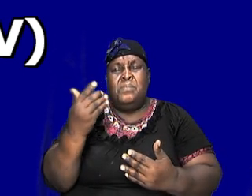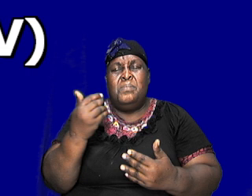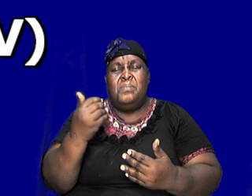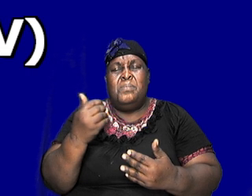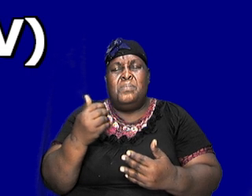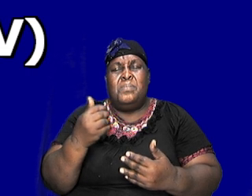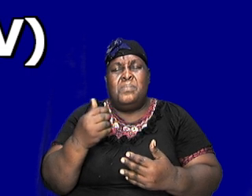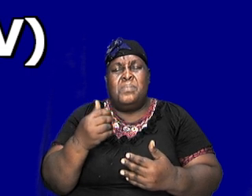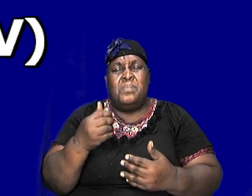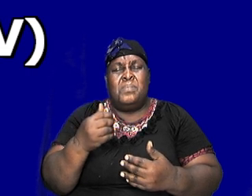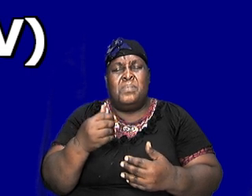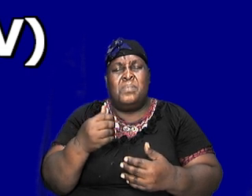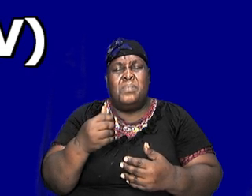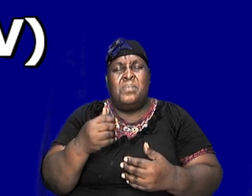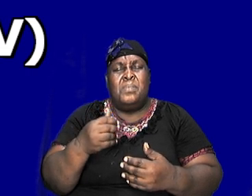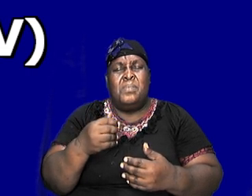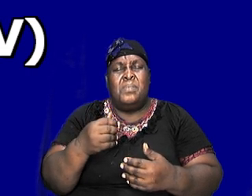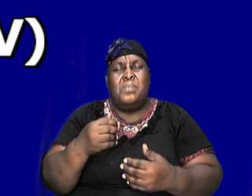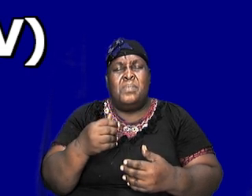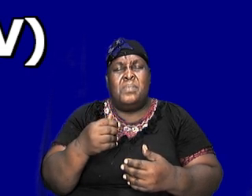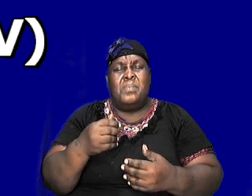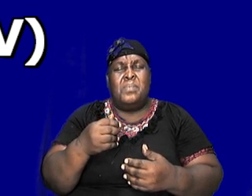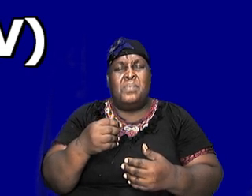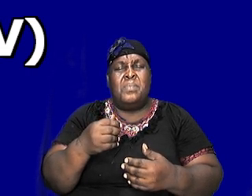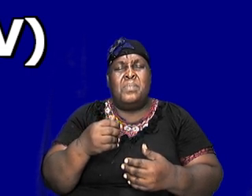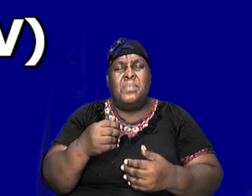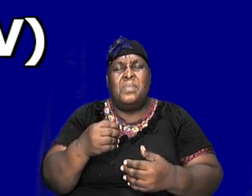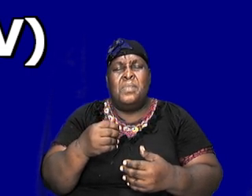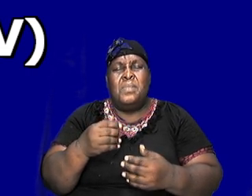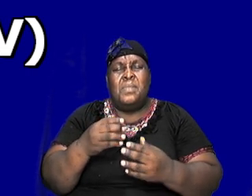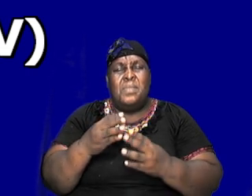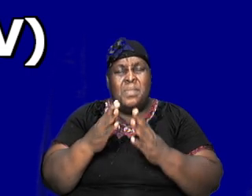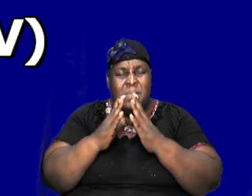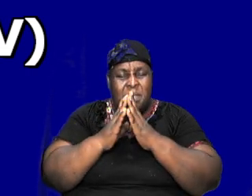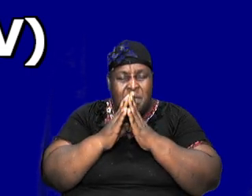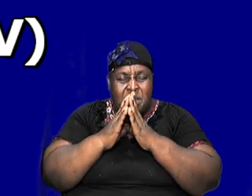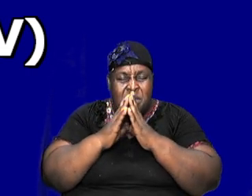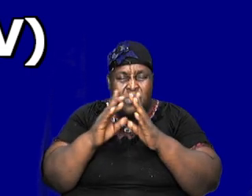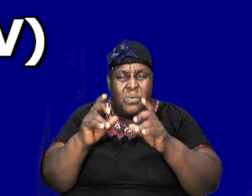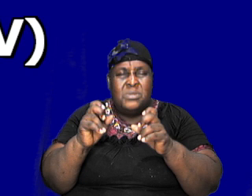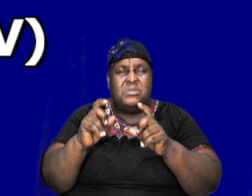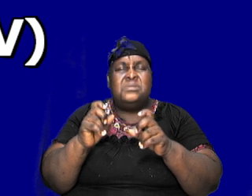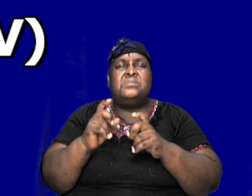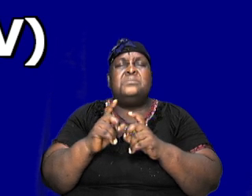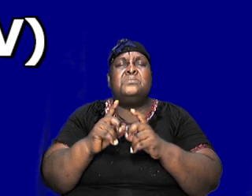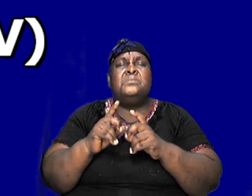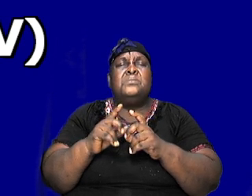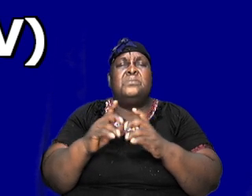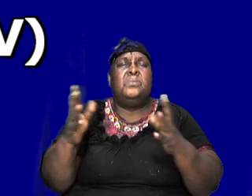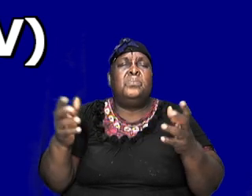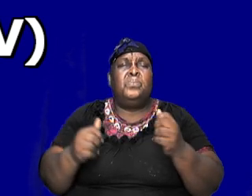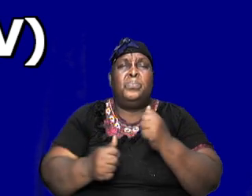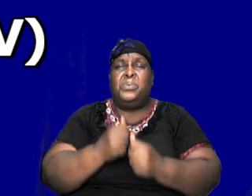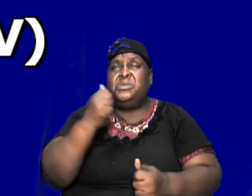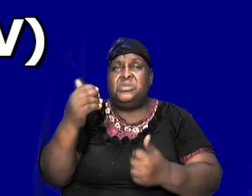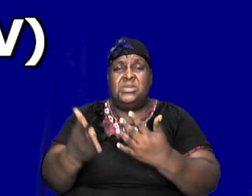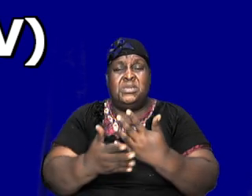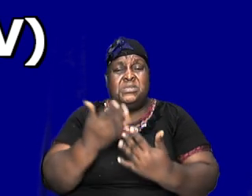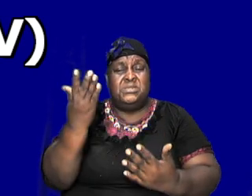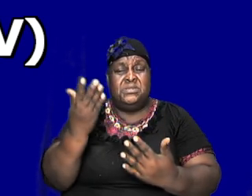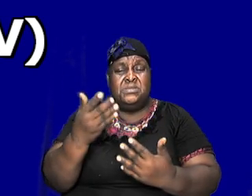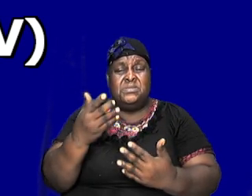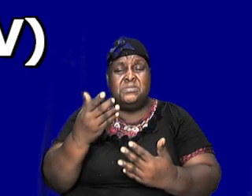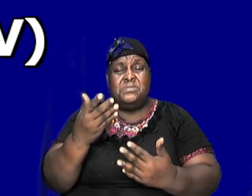He asked a question. Which is easier? Right? Let us look at that scripture.